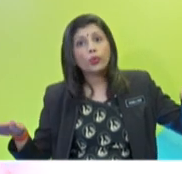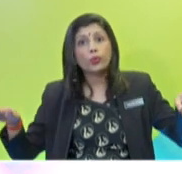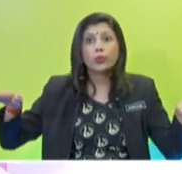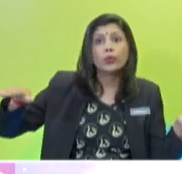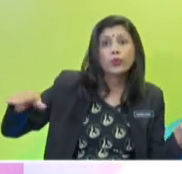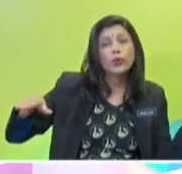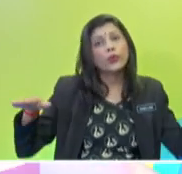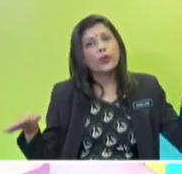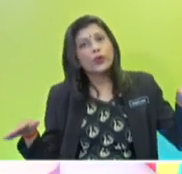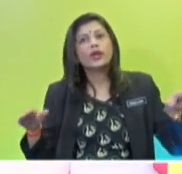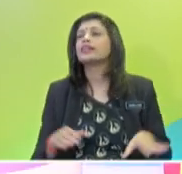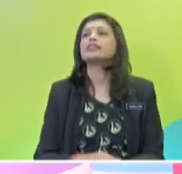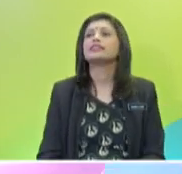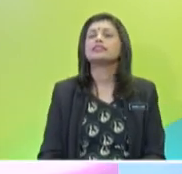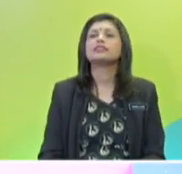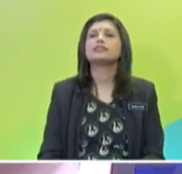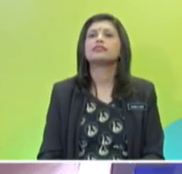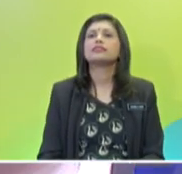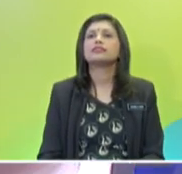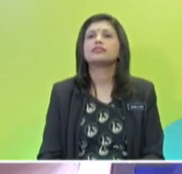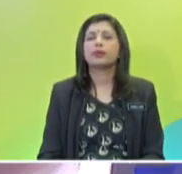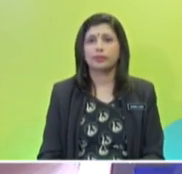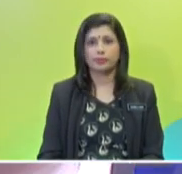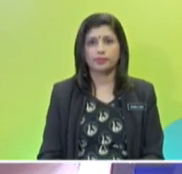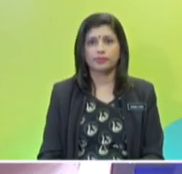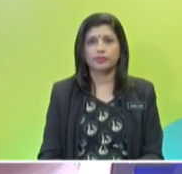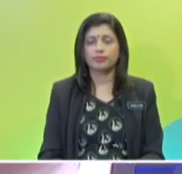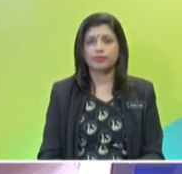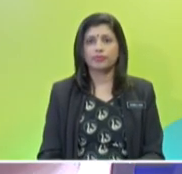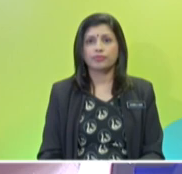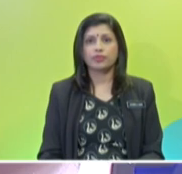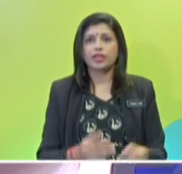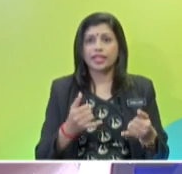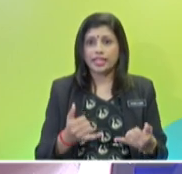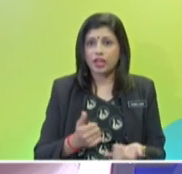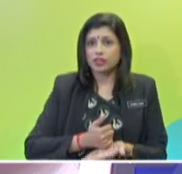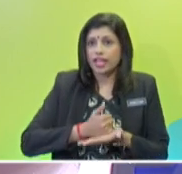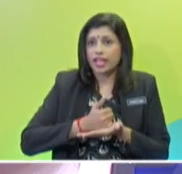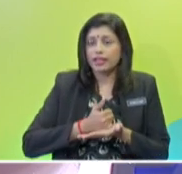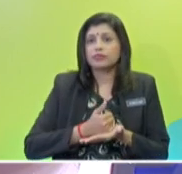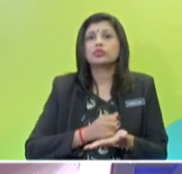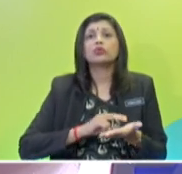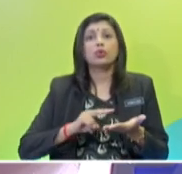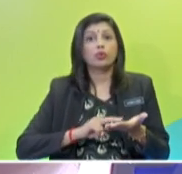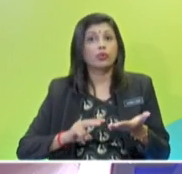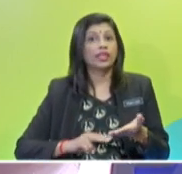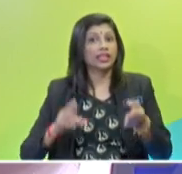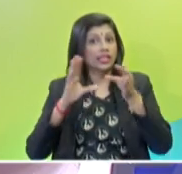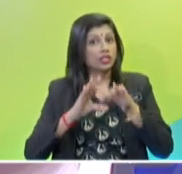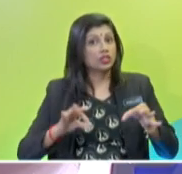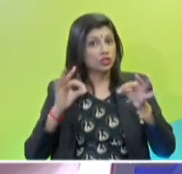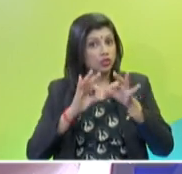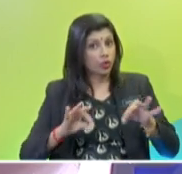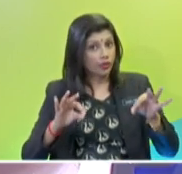Okay. All right. So for this activity, I will need to ask Chris help. Okay. To read the story, and the pupils we need to listen